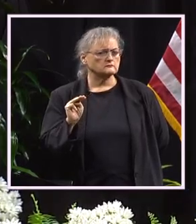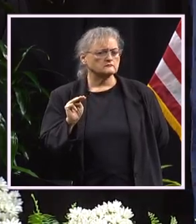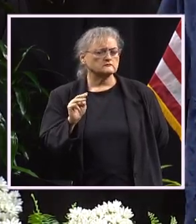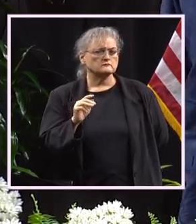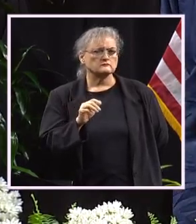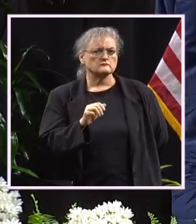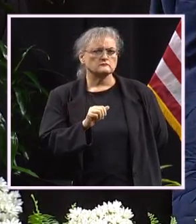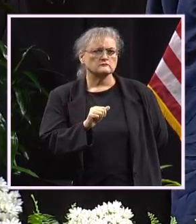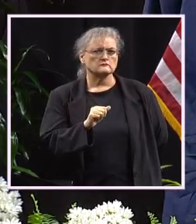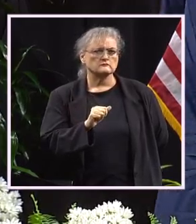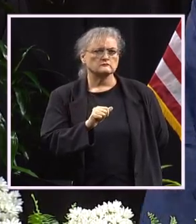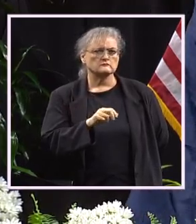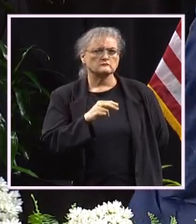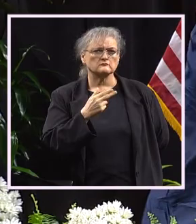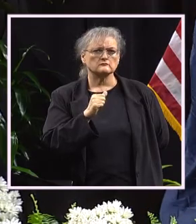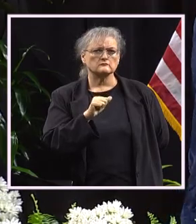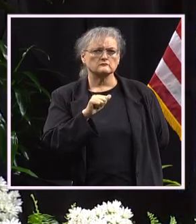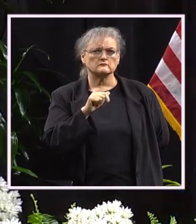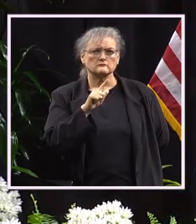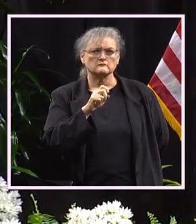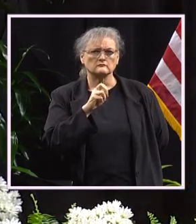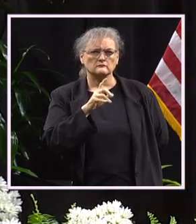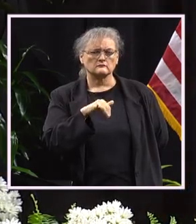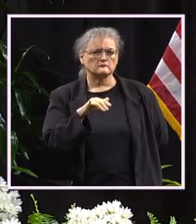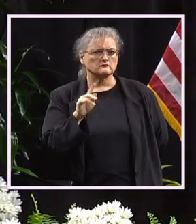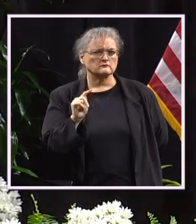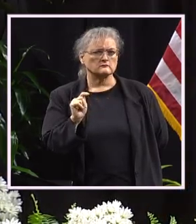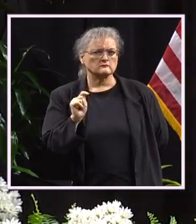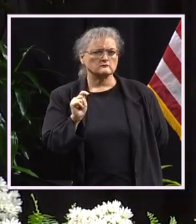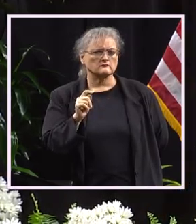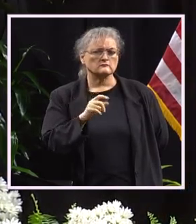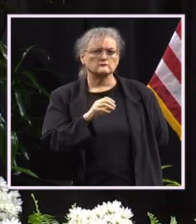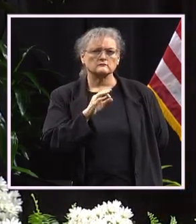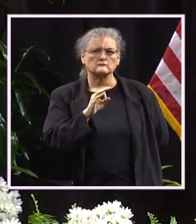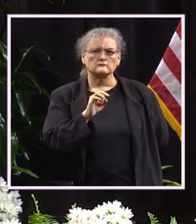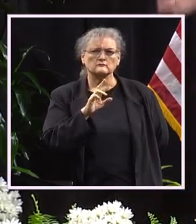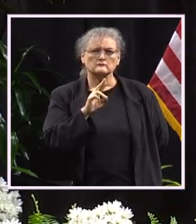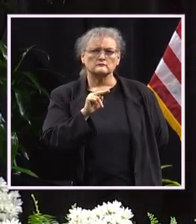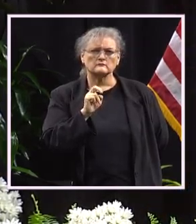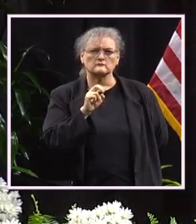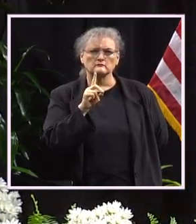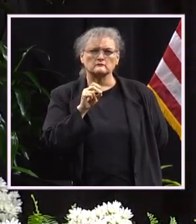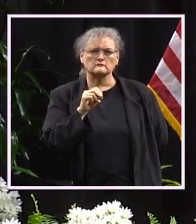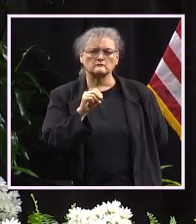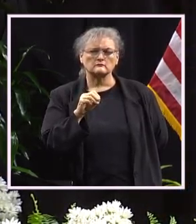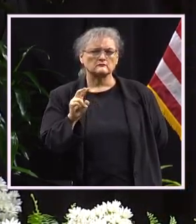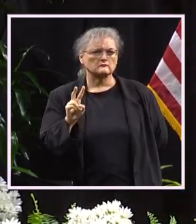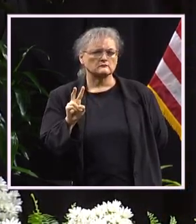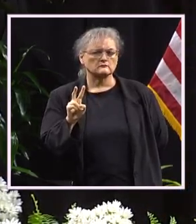Laude. Haley Tong. Fernando Torres Velez.